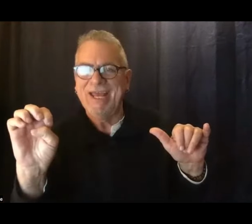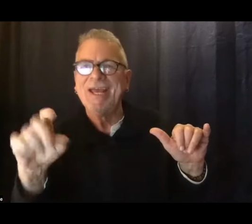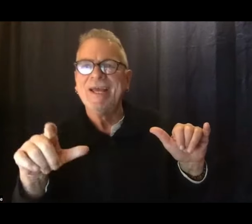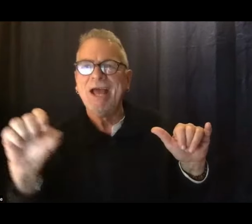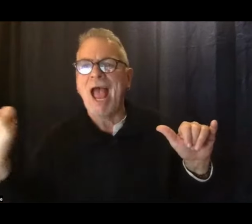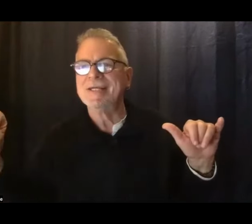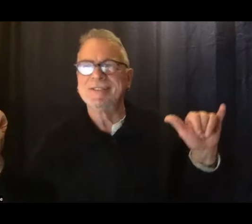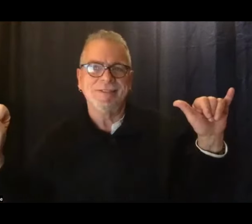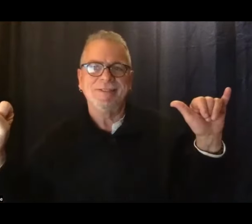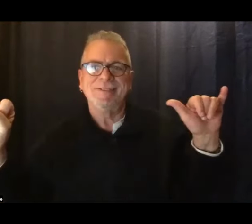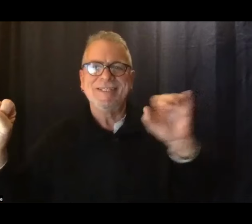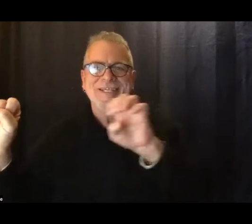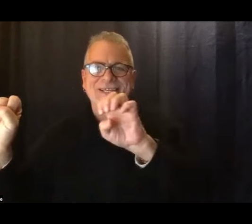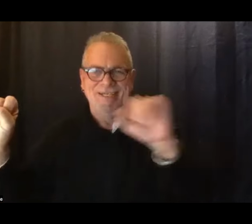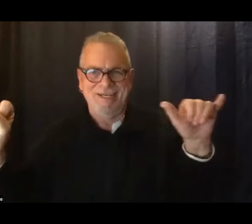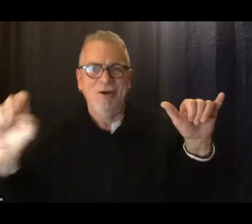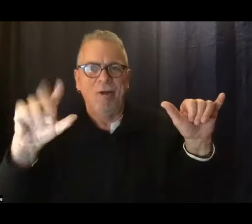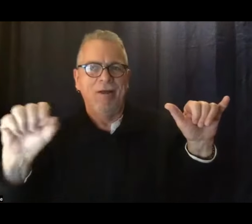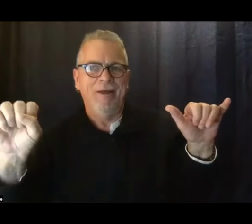see it. The E, ready?